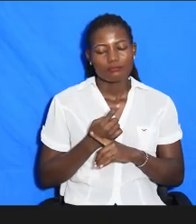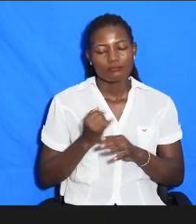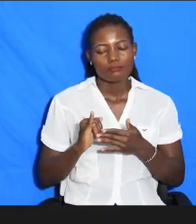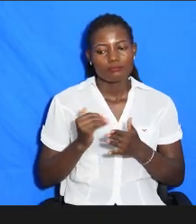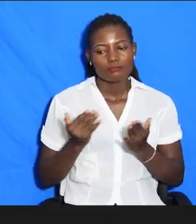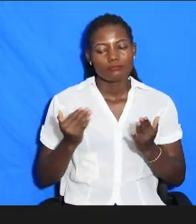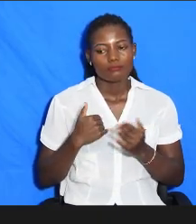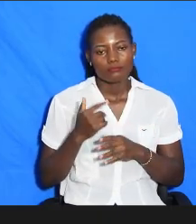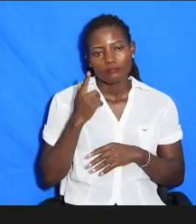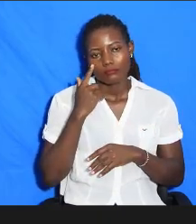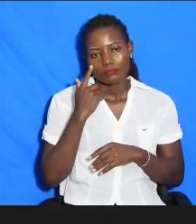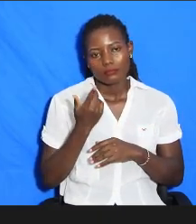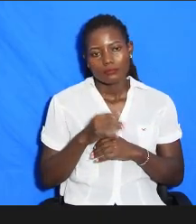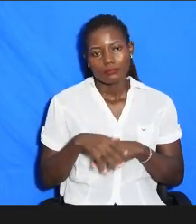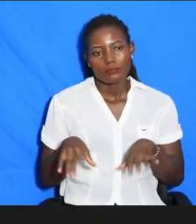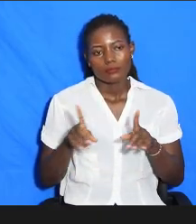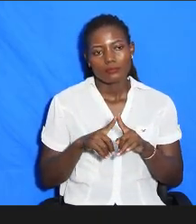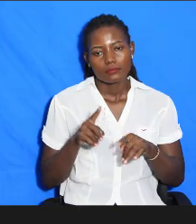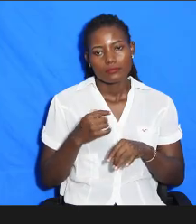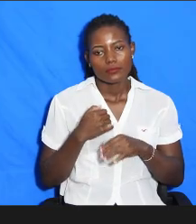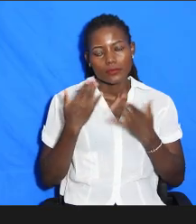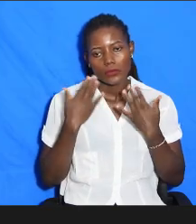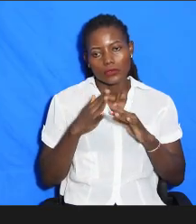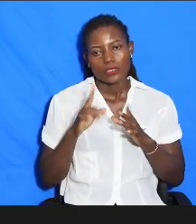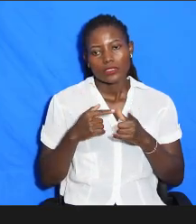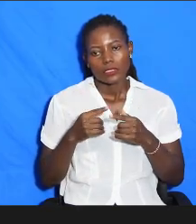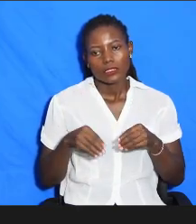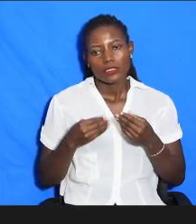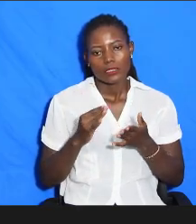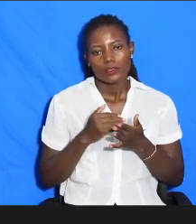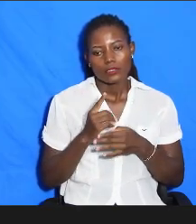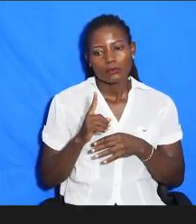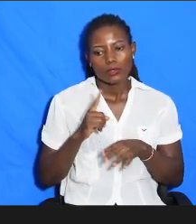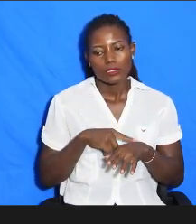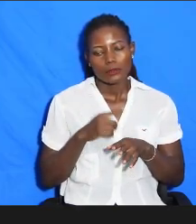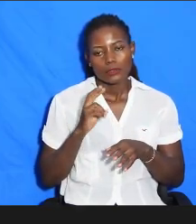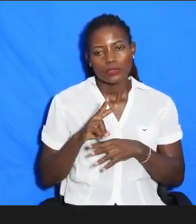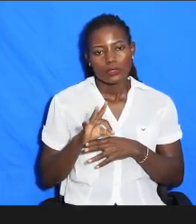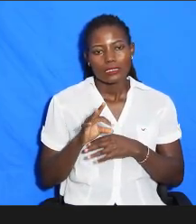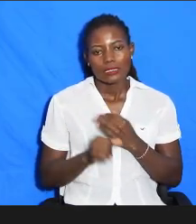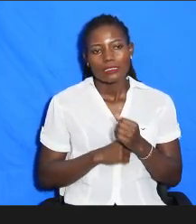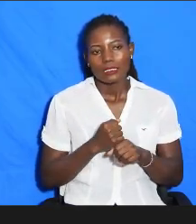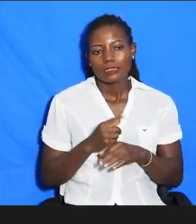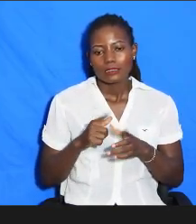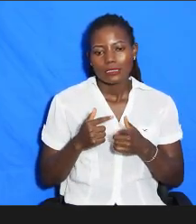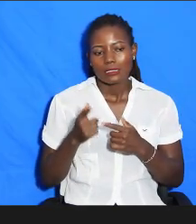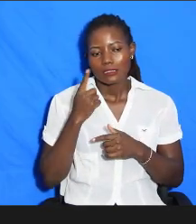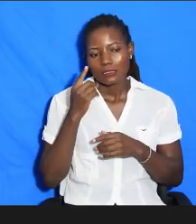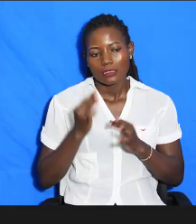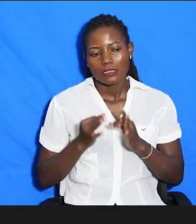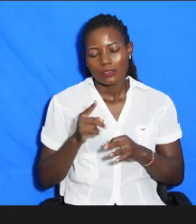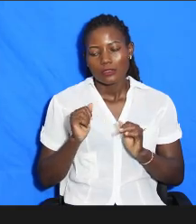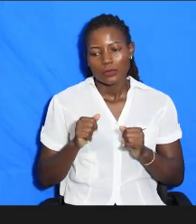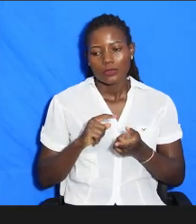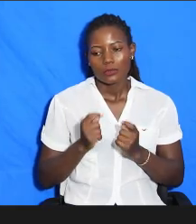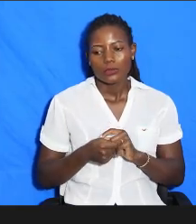seen. And you have to finish and give someone time, even if it's 2 or 3 years, and then see if you are able to kind of change.